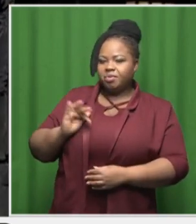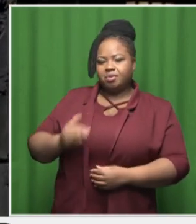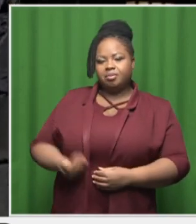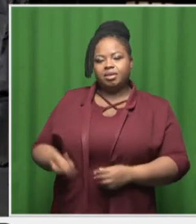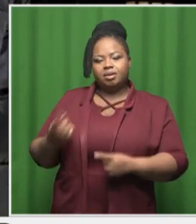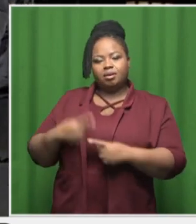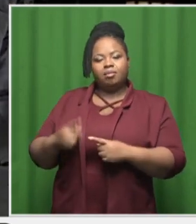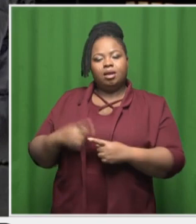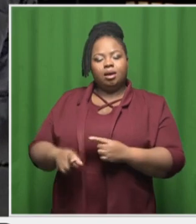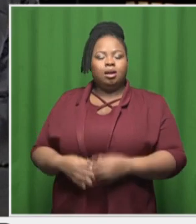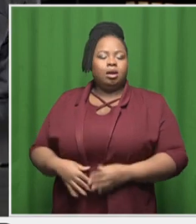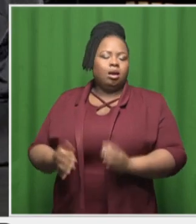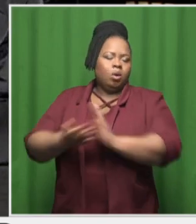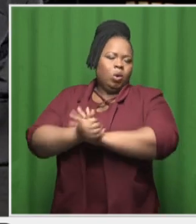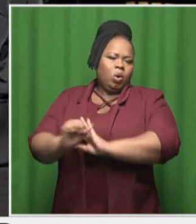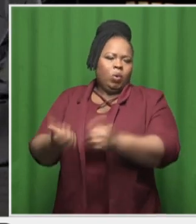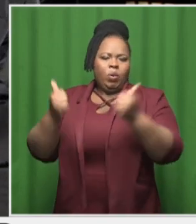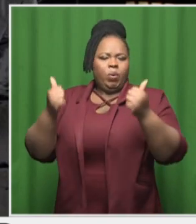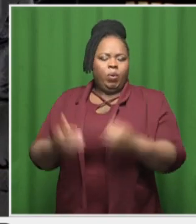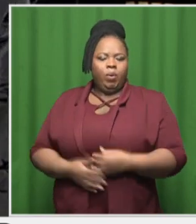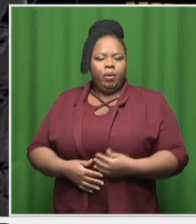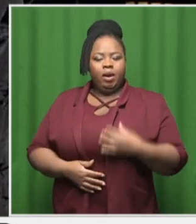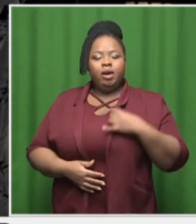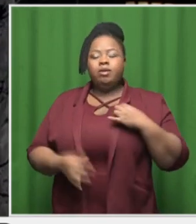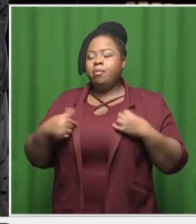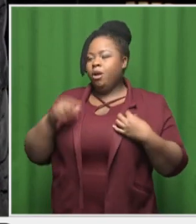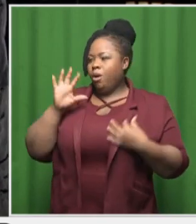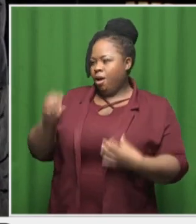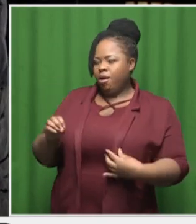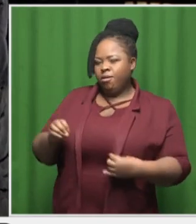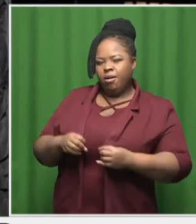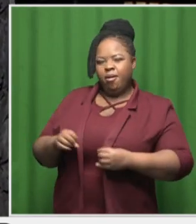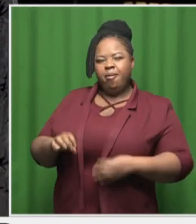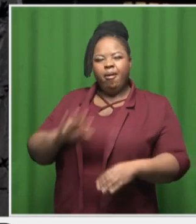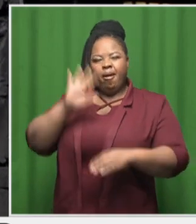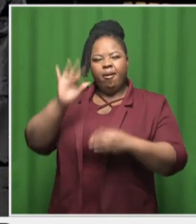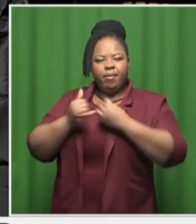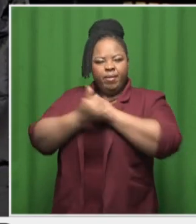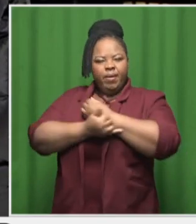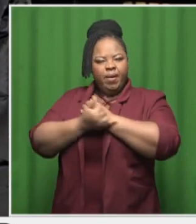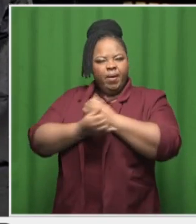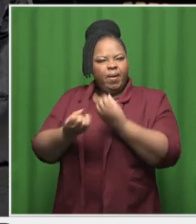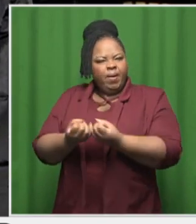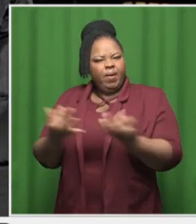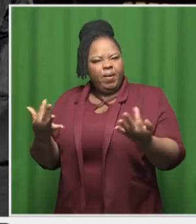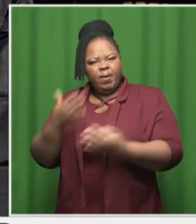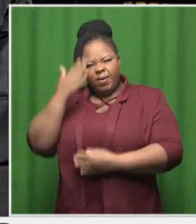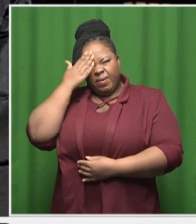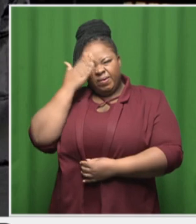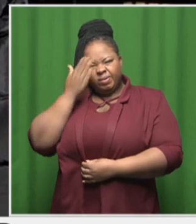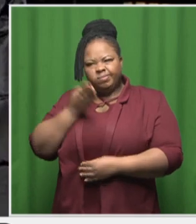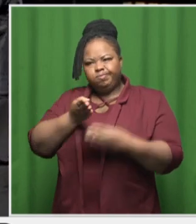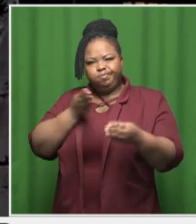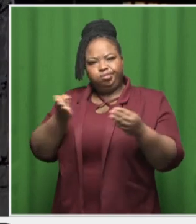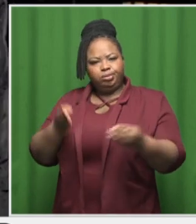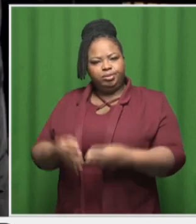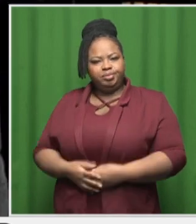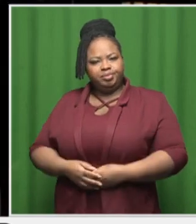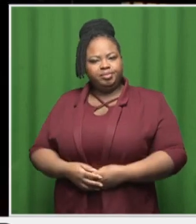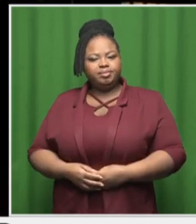playing and the brilliance that we've got. So I want to ask you, the African countries, how many African countries do we know that are